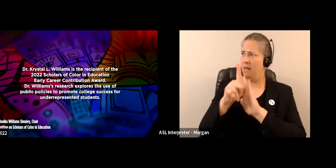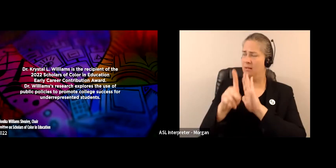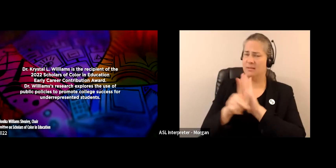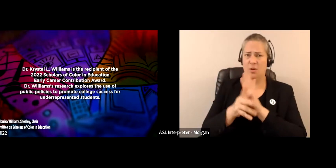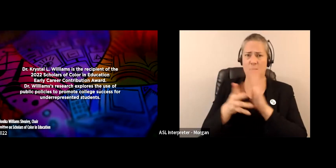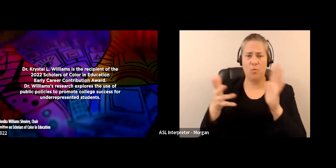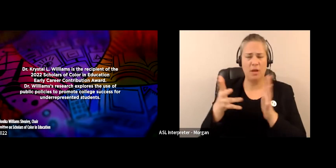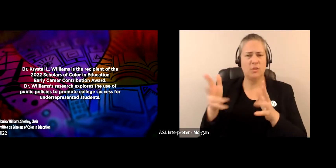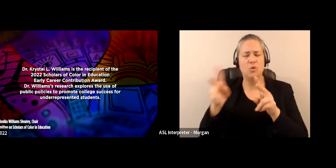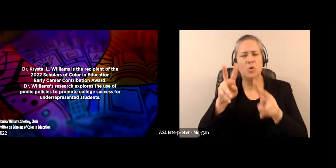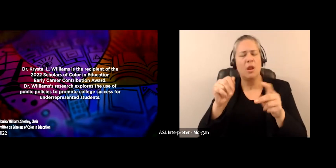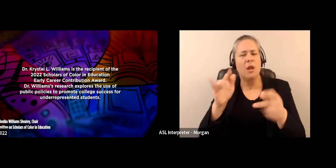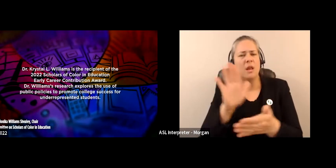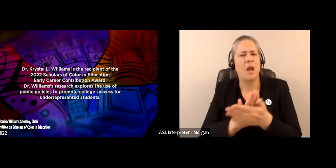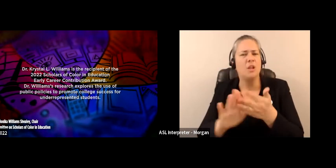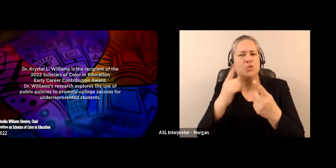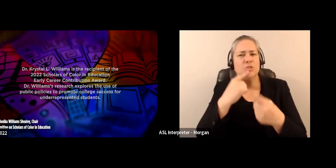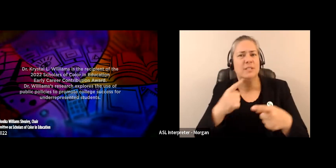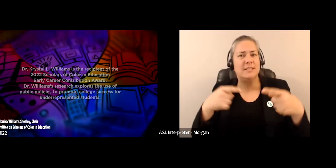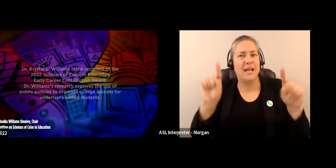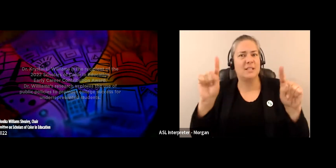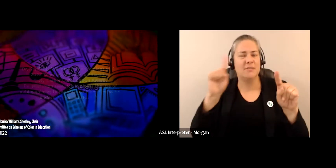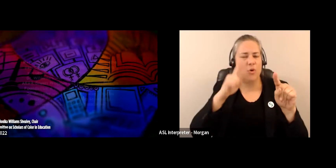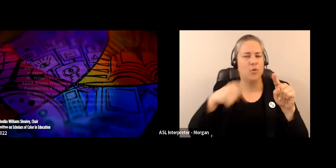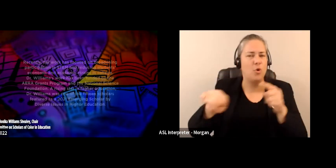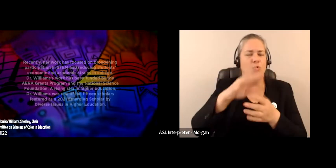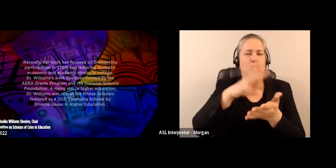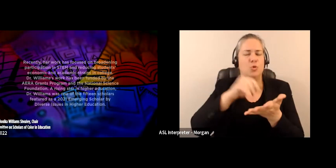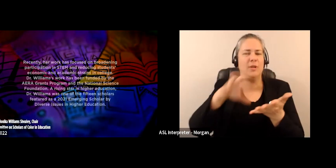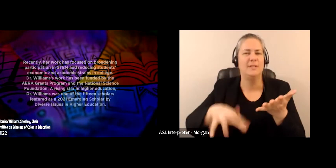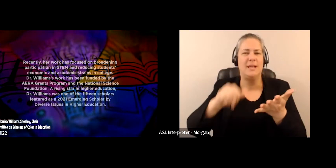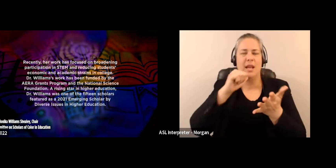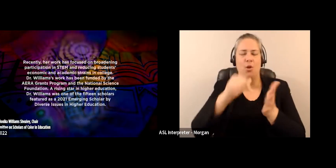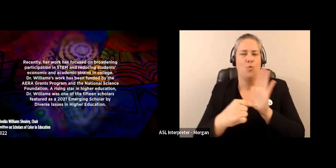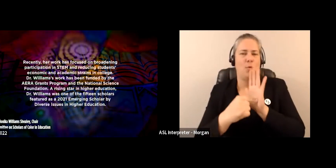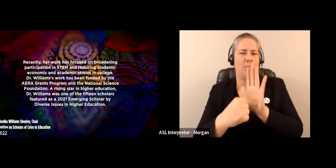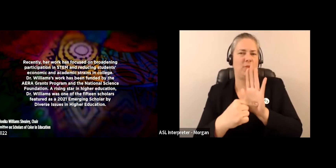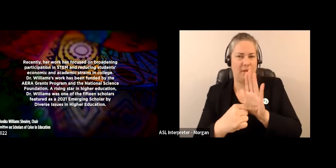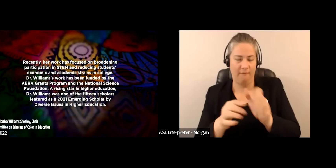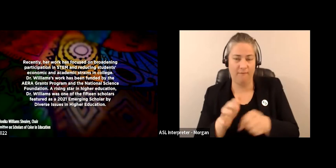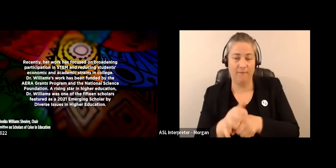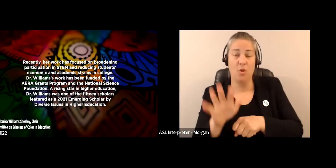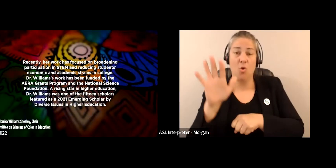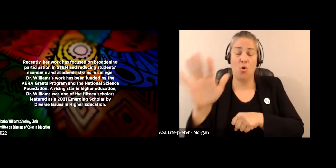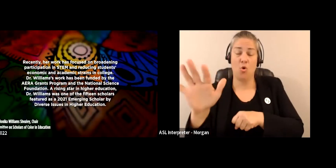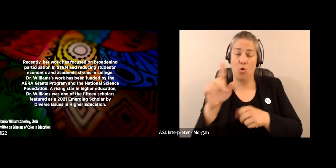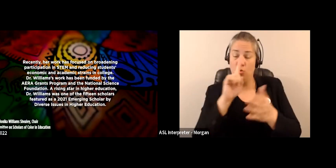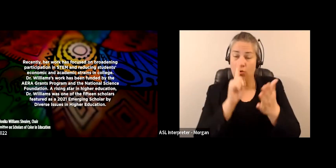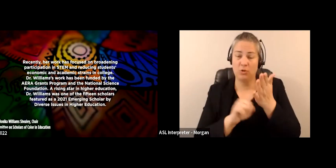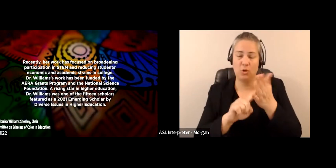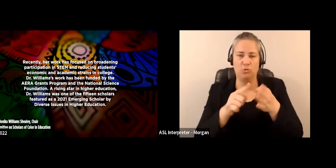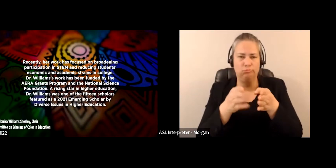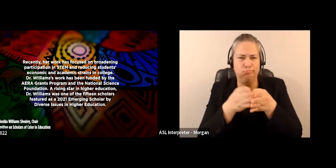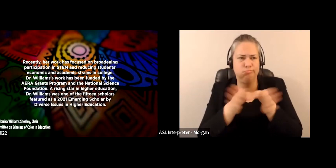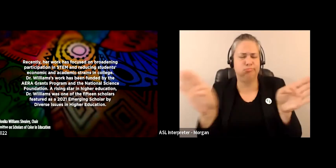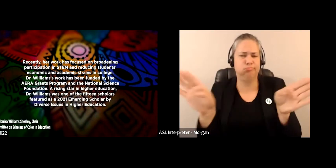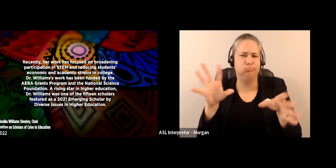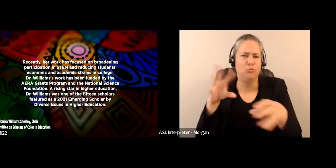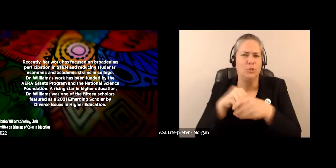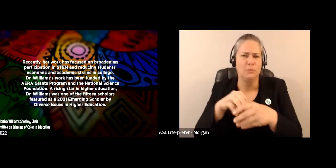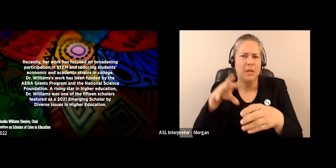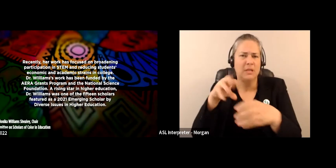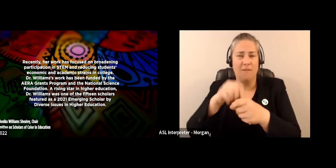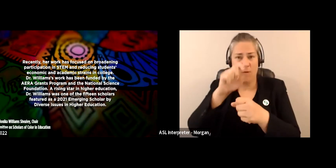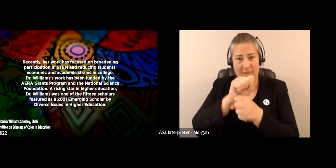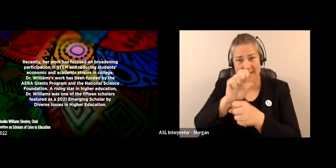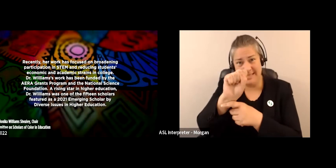college success for underrepresented students. Recently, her work has focused on broadening participation in STEM